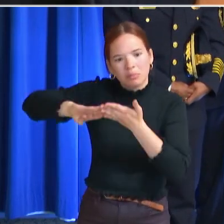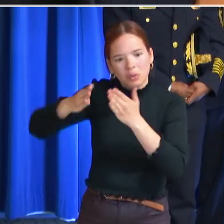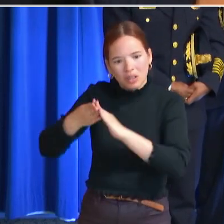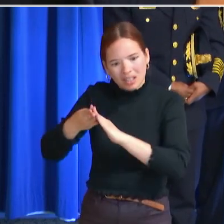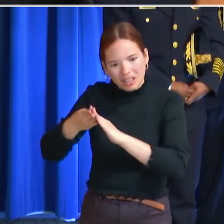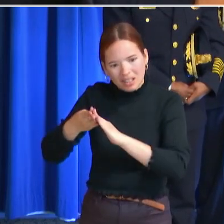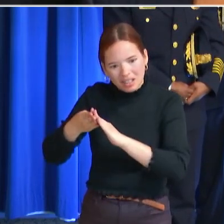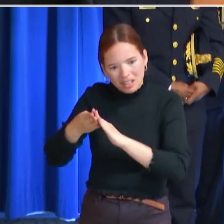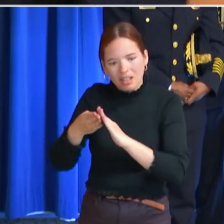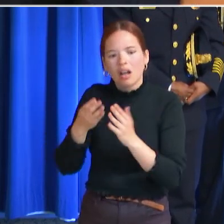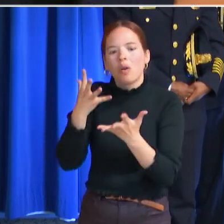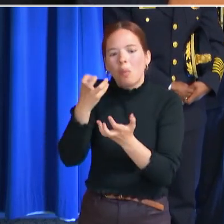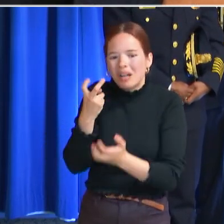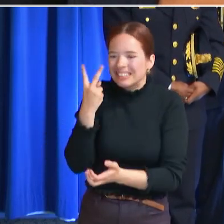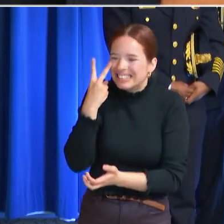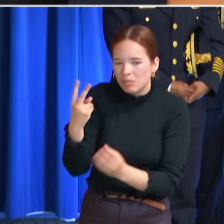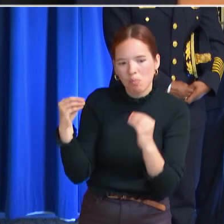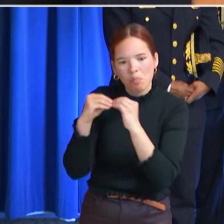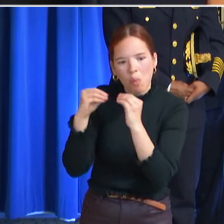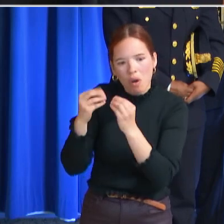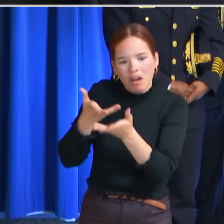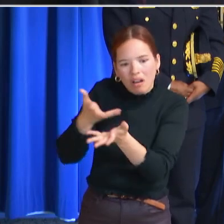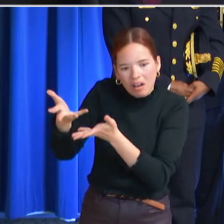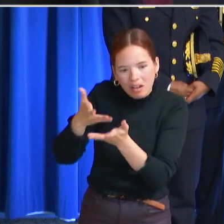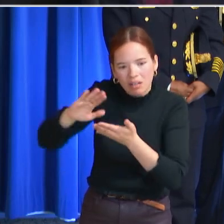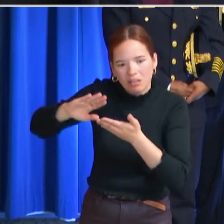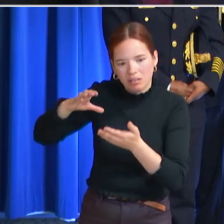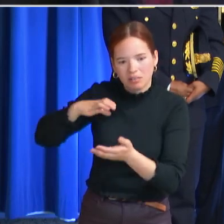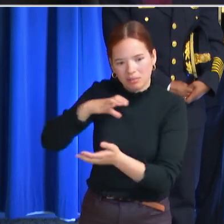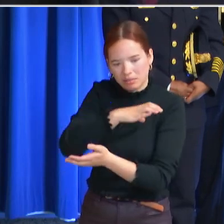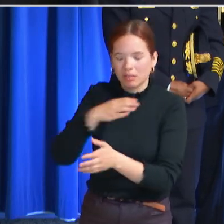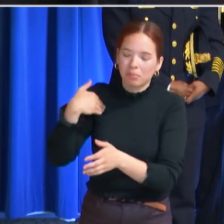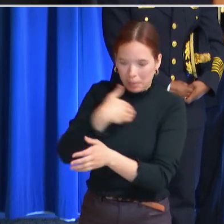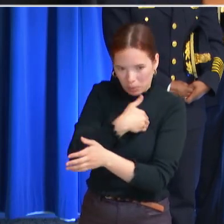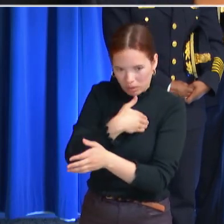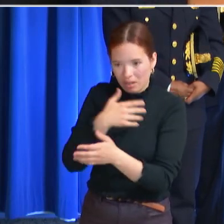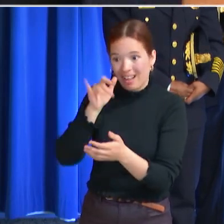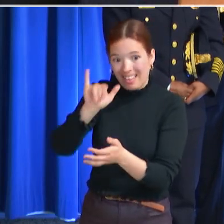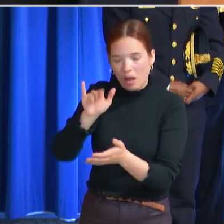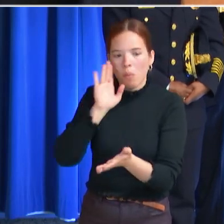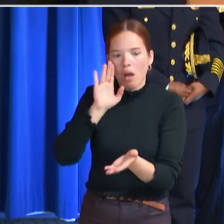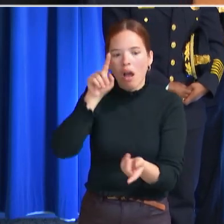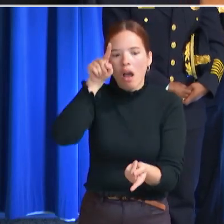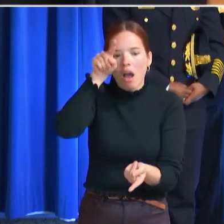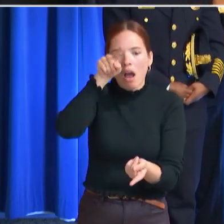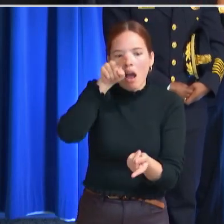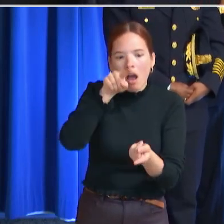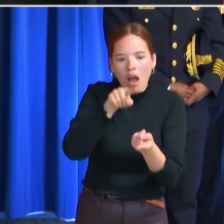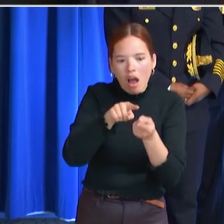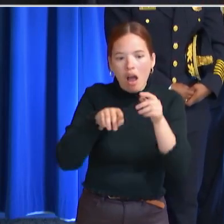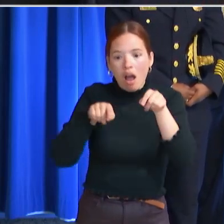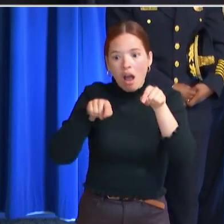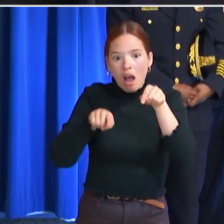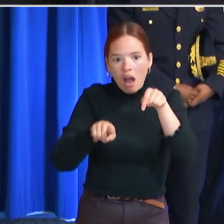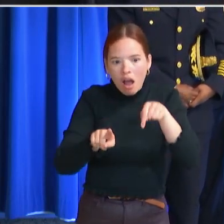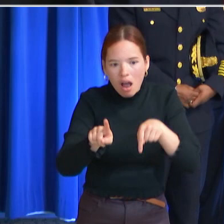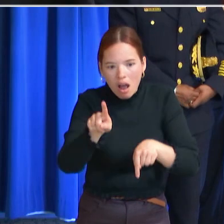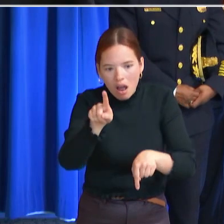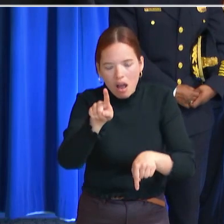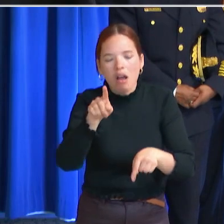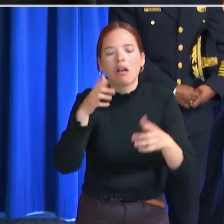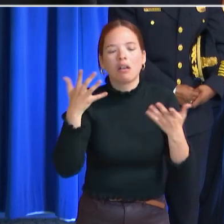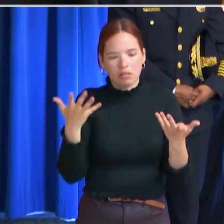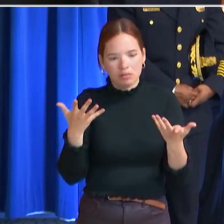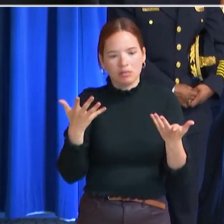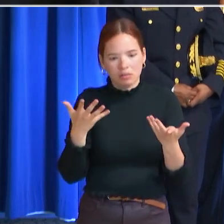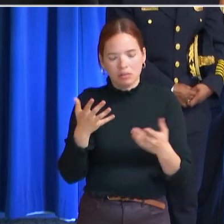engagement increases and the decreases in crime that are associated with it. So I'm hopeful that as a result of this, that people will be able to see it, that people will be able